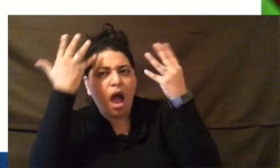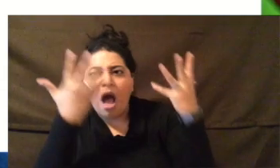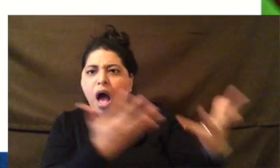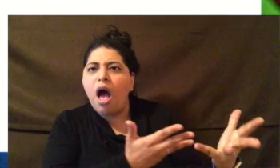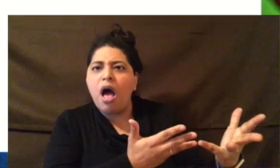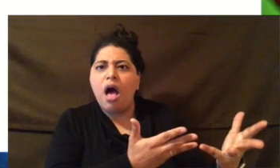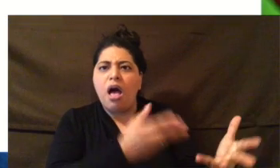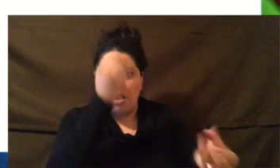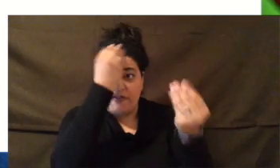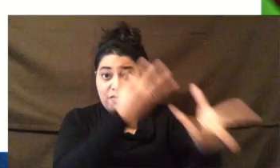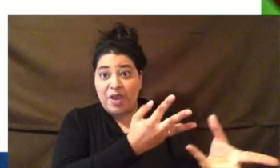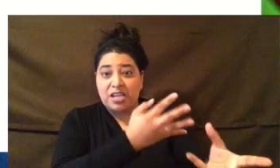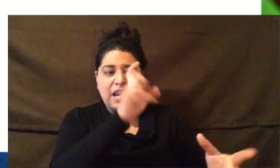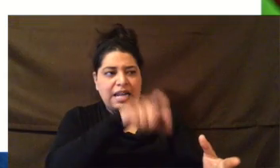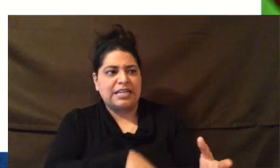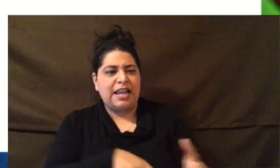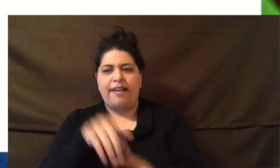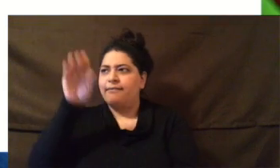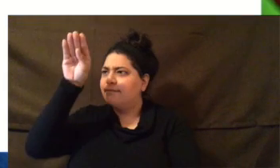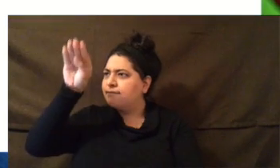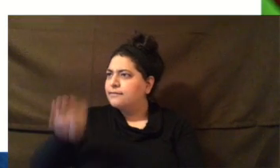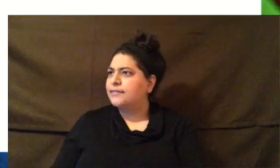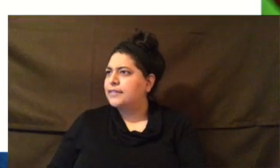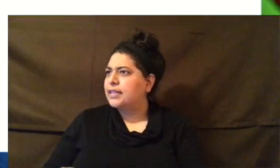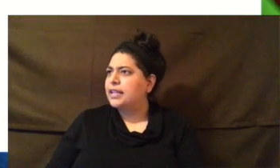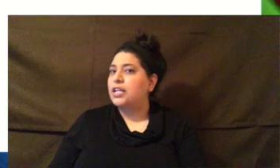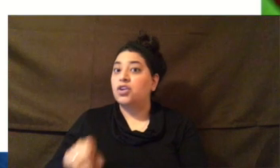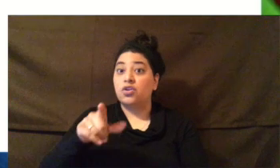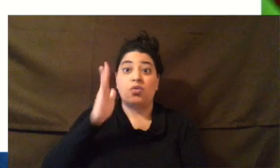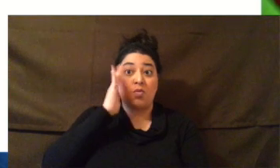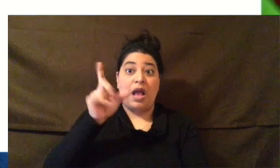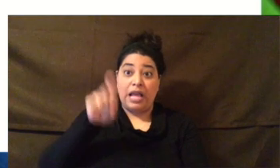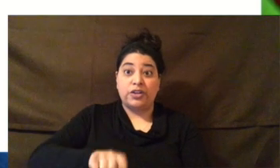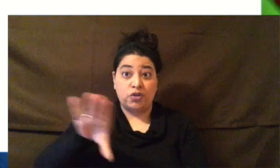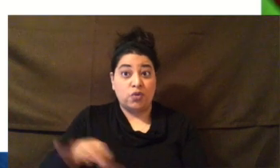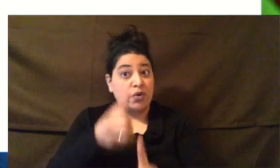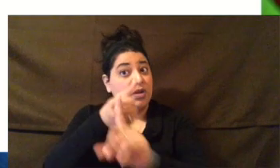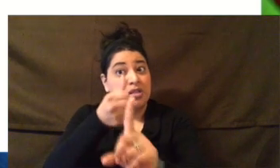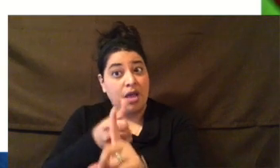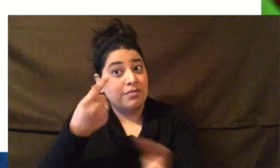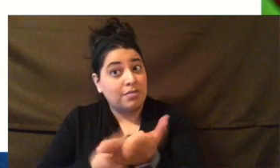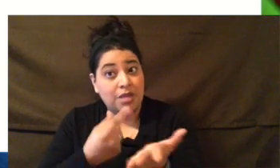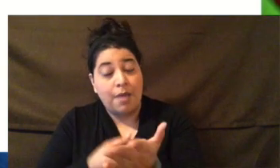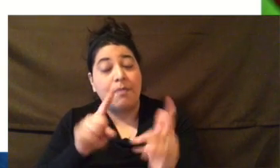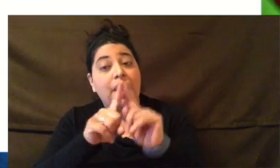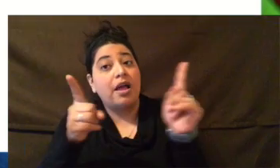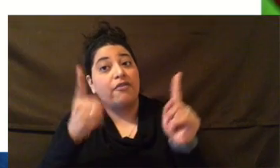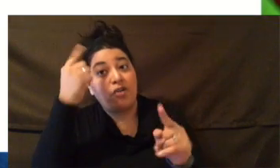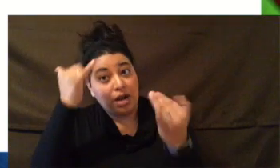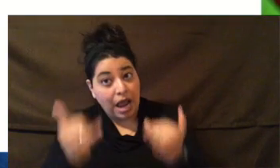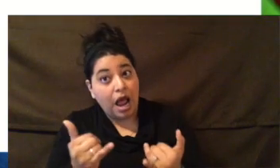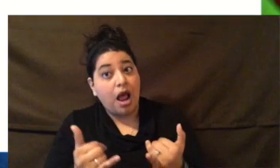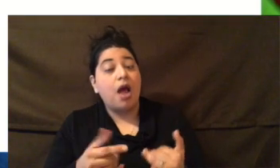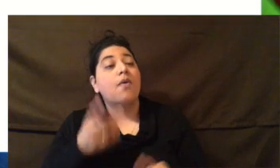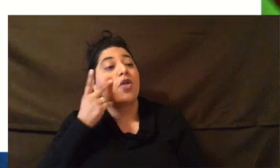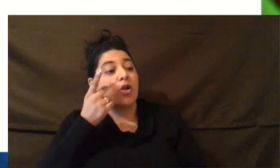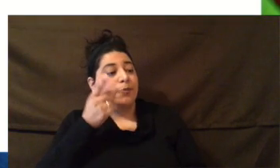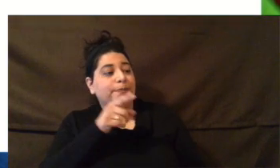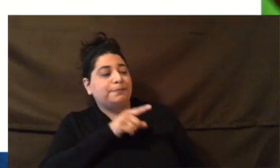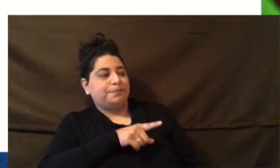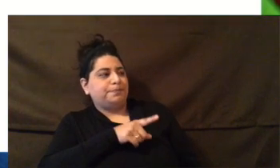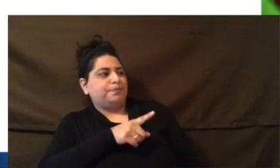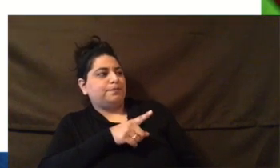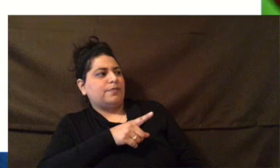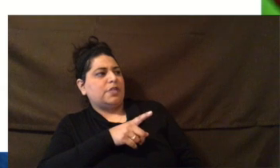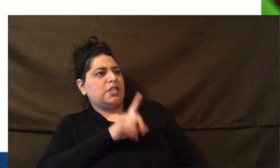are going to have to fill in this chart, okay? And you're going to have to do this sometimes on your own, all right? So let's go ahead and look. We